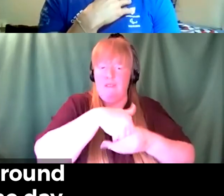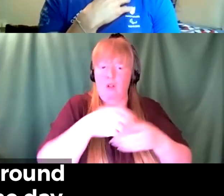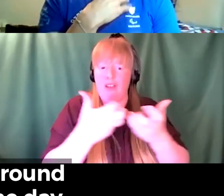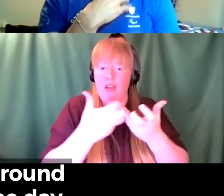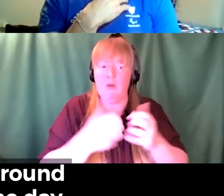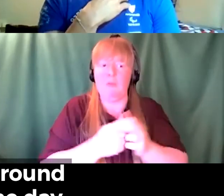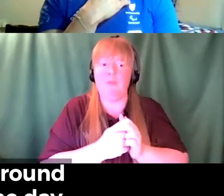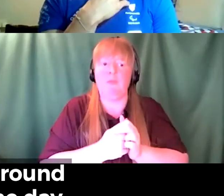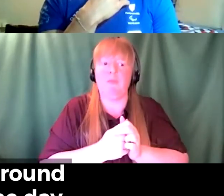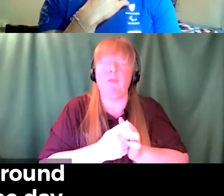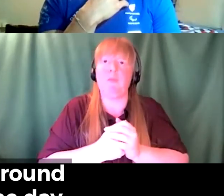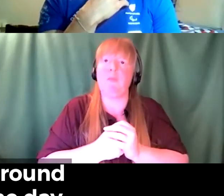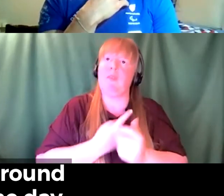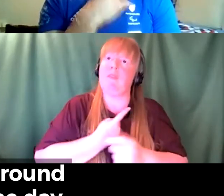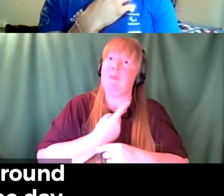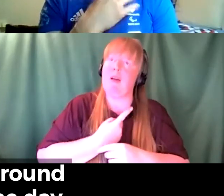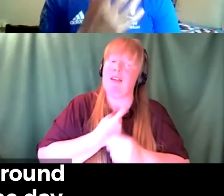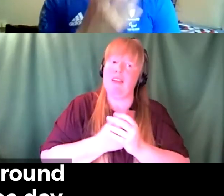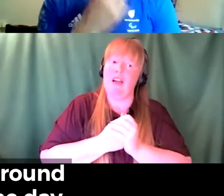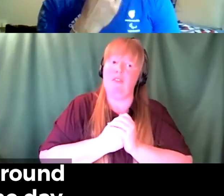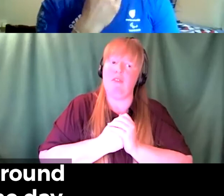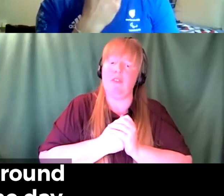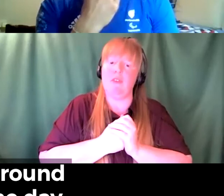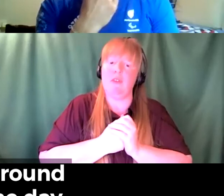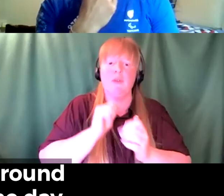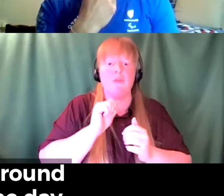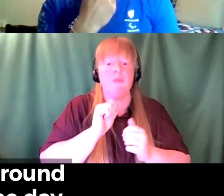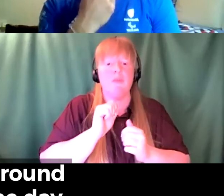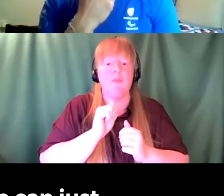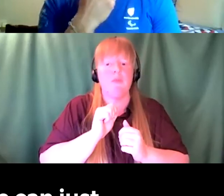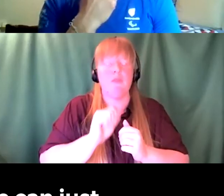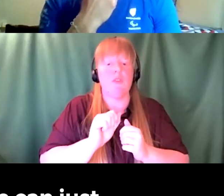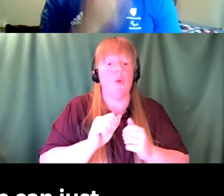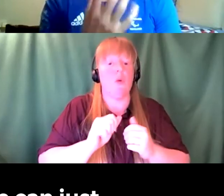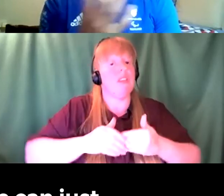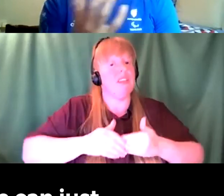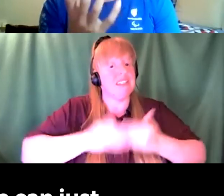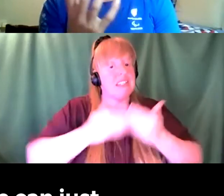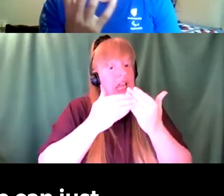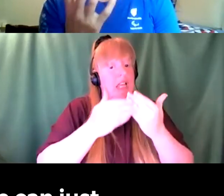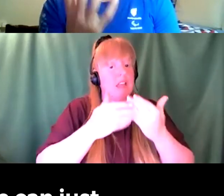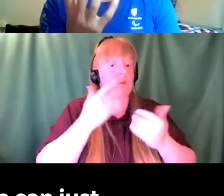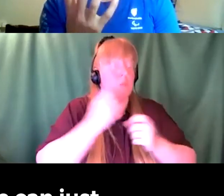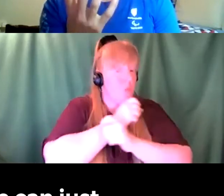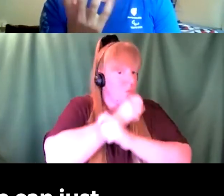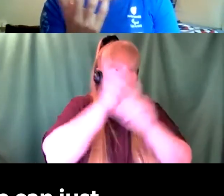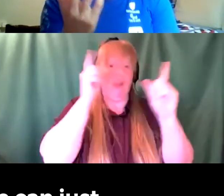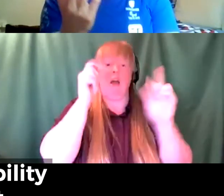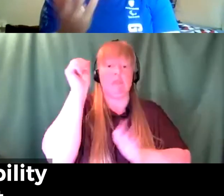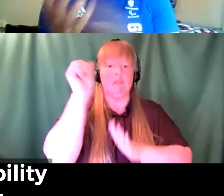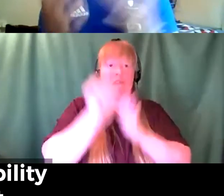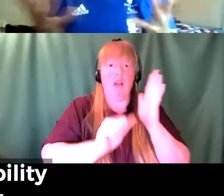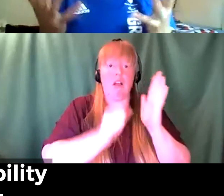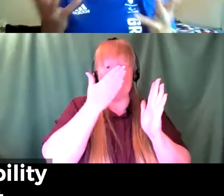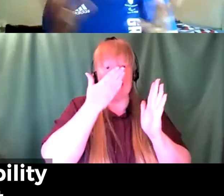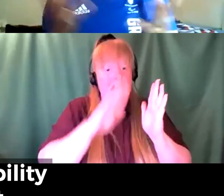it's around choosing your attitude for the day. You know, I think sometimes life can just, whether